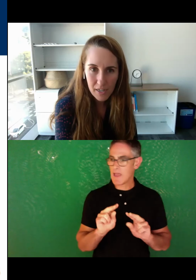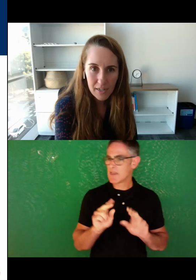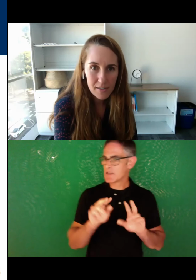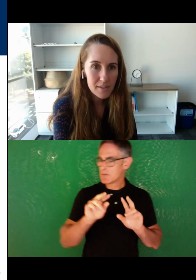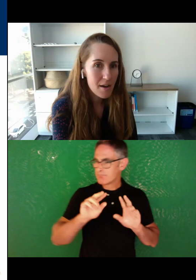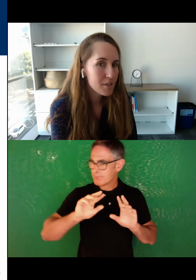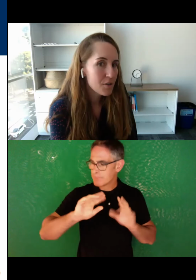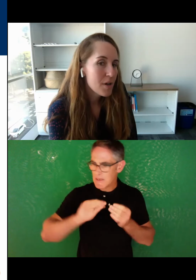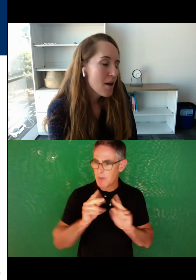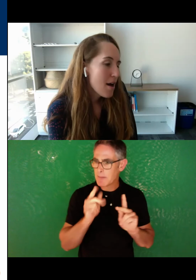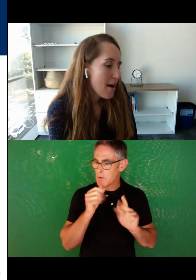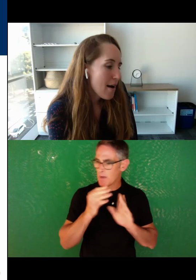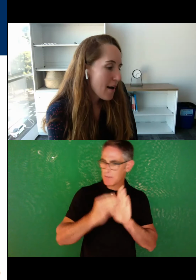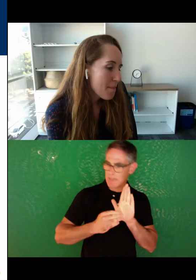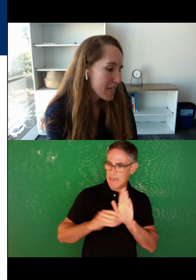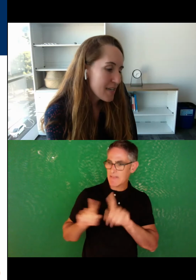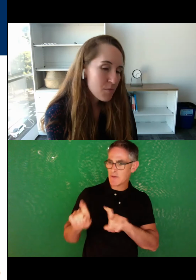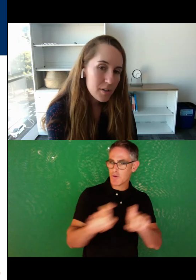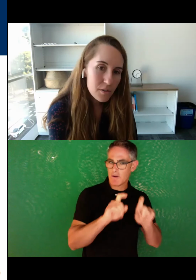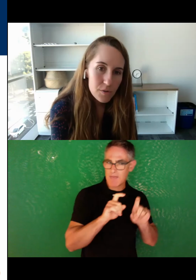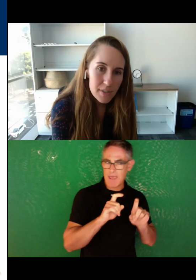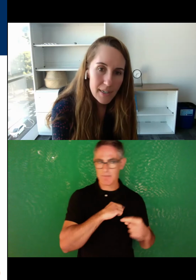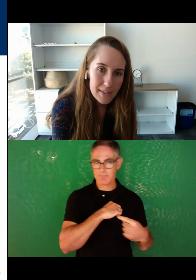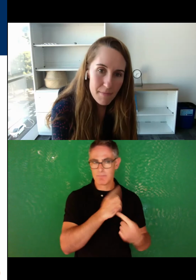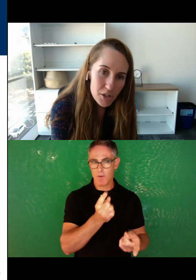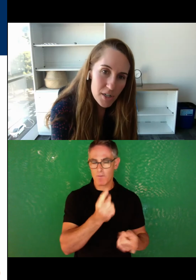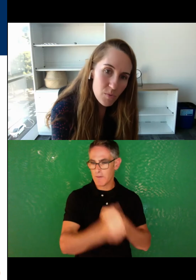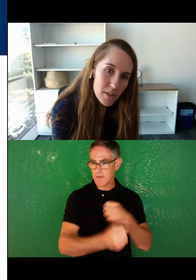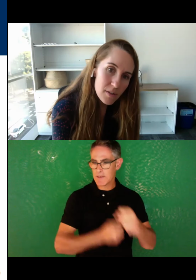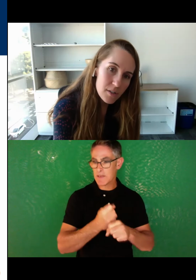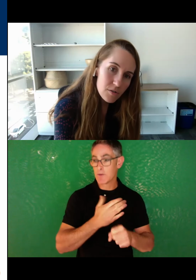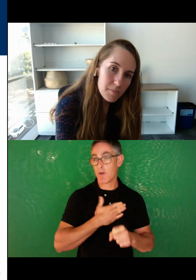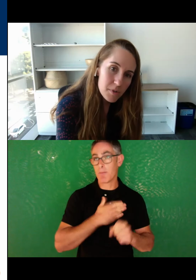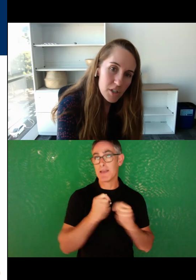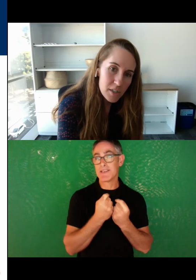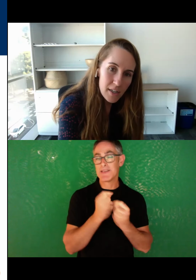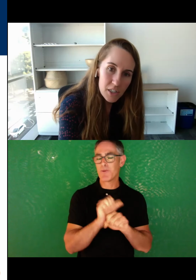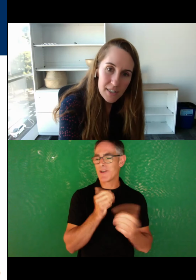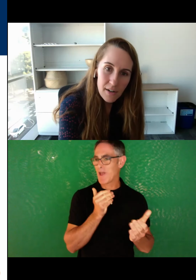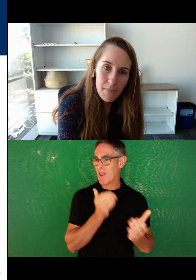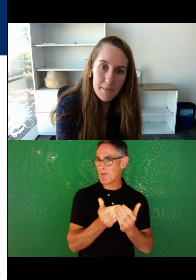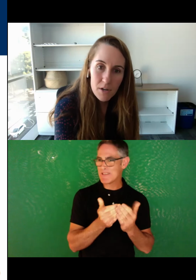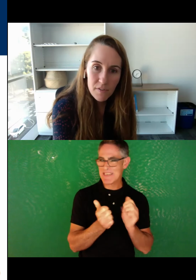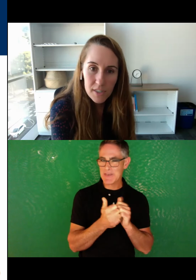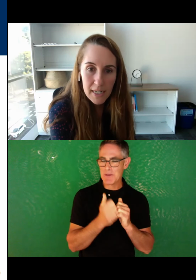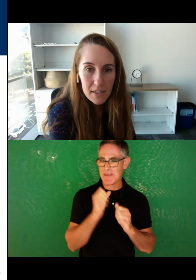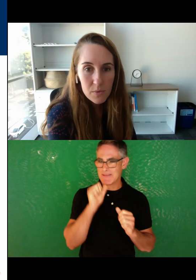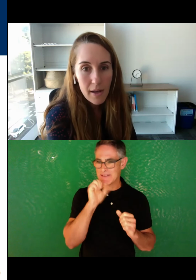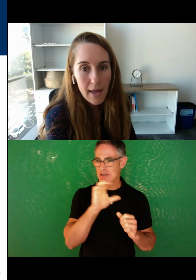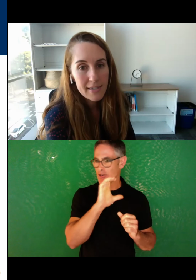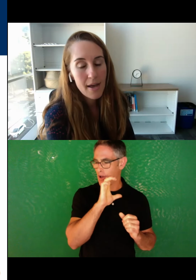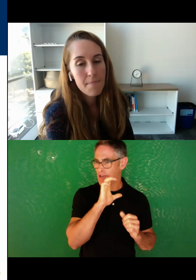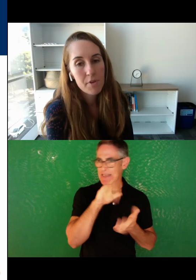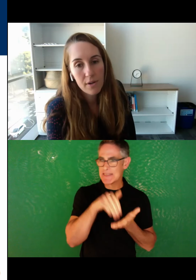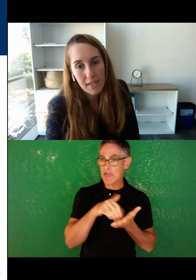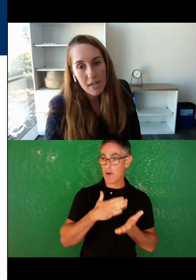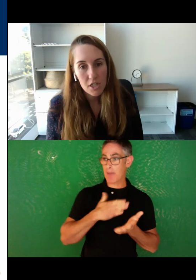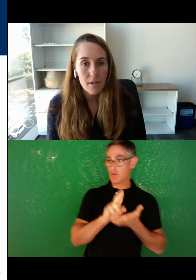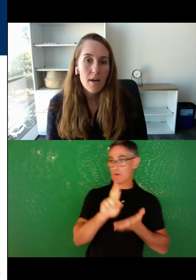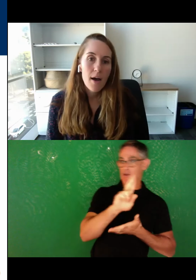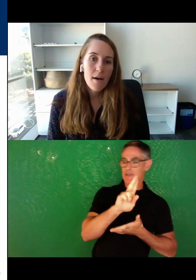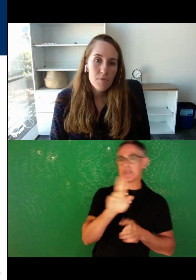over the years. So my team works closely, as I mentioned, with the Scripps Gerontology Center at Miami University, as well as